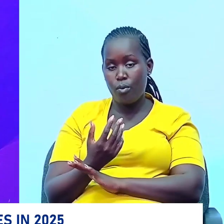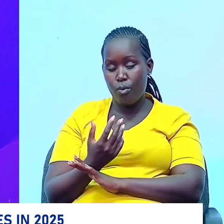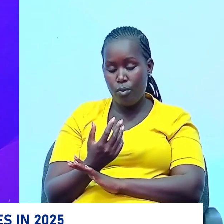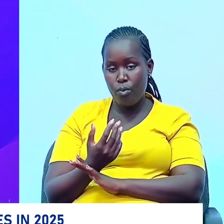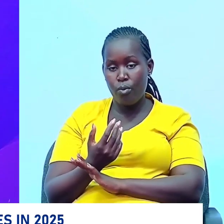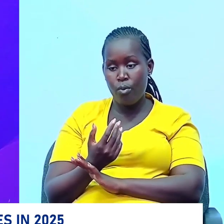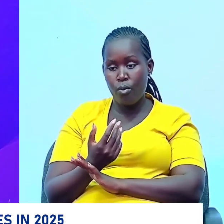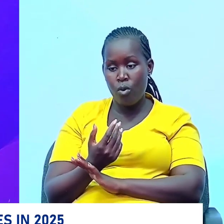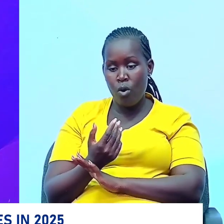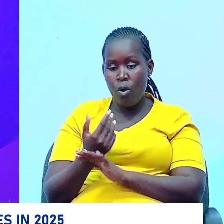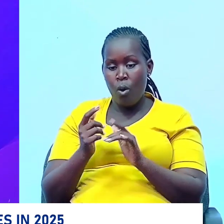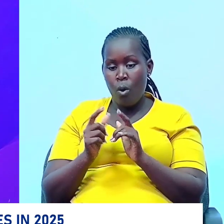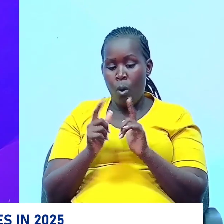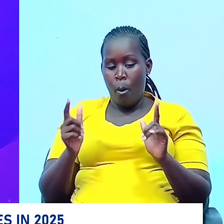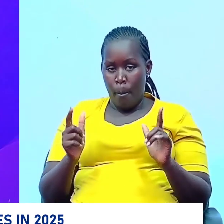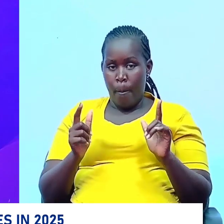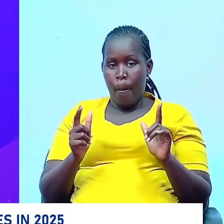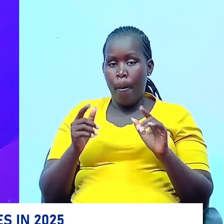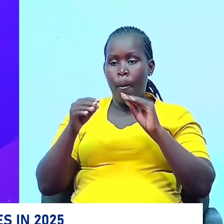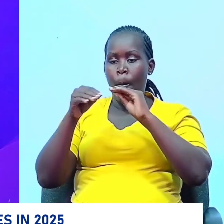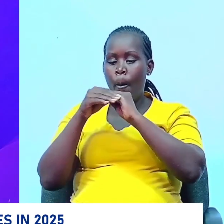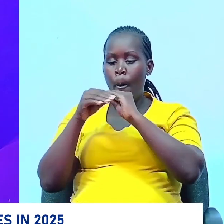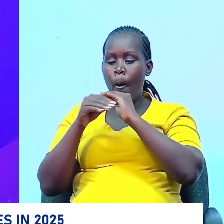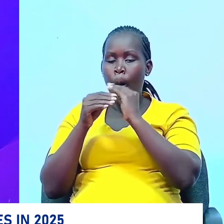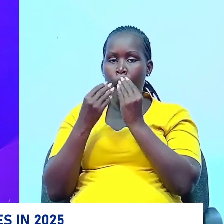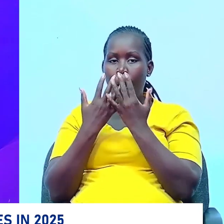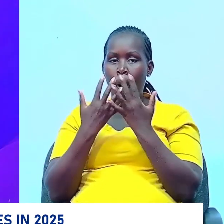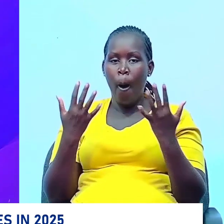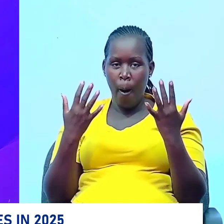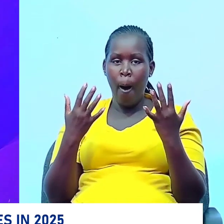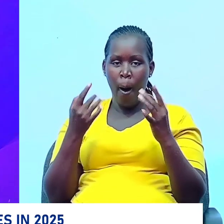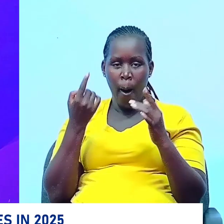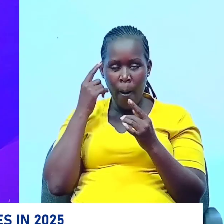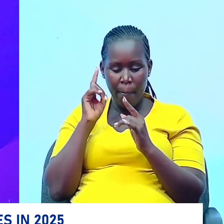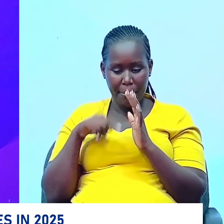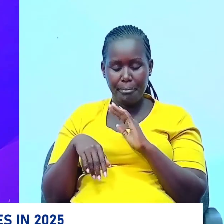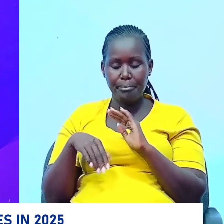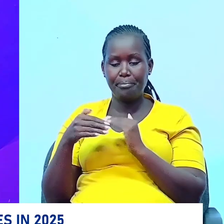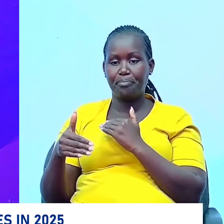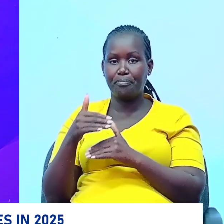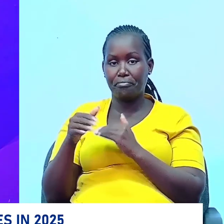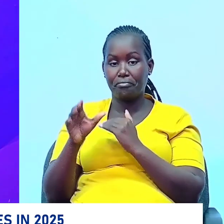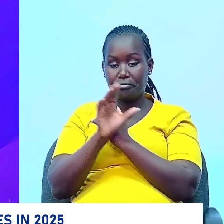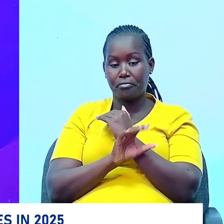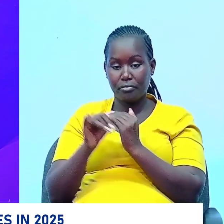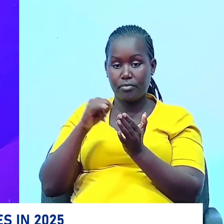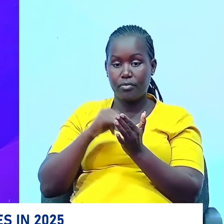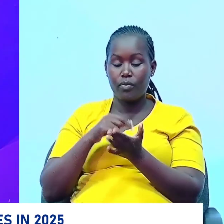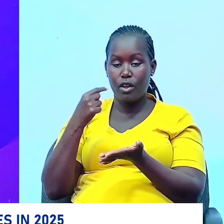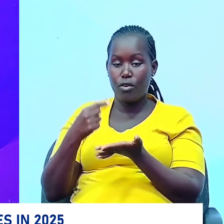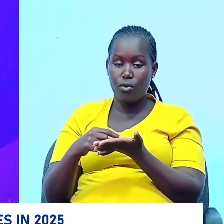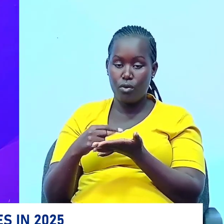growth largely to an increase in goods destined for neighboring countries, including